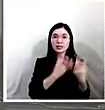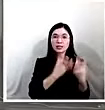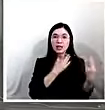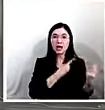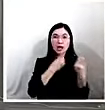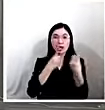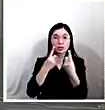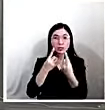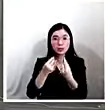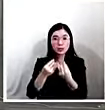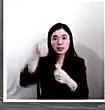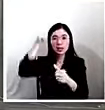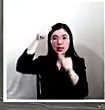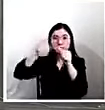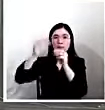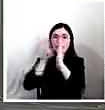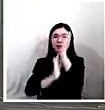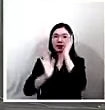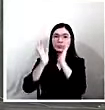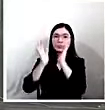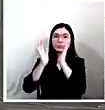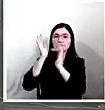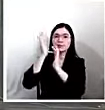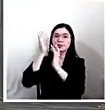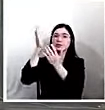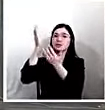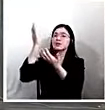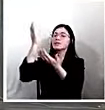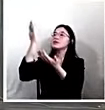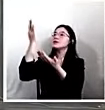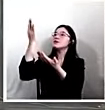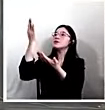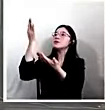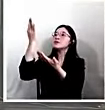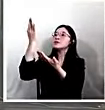this in memory of me."